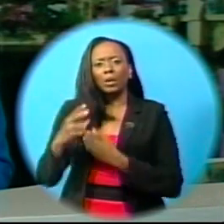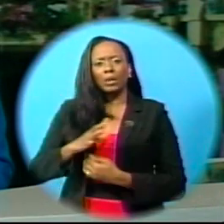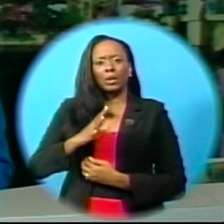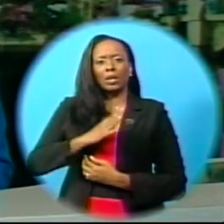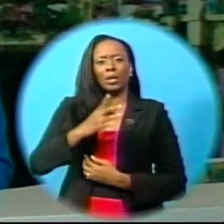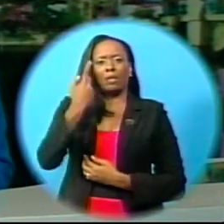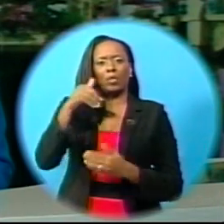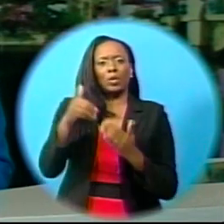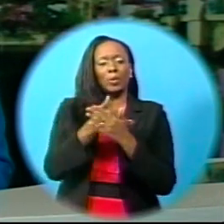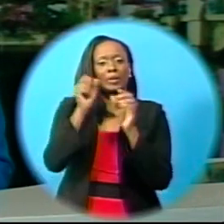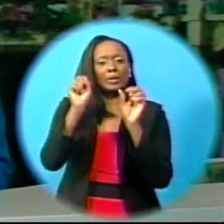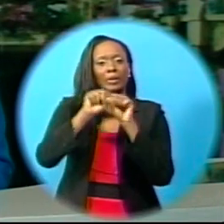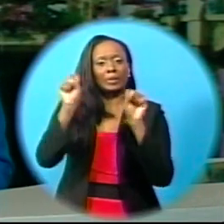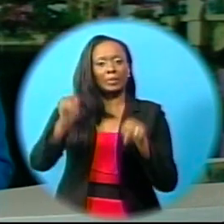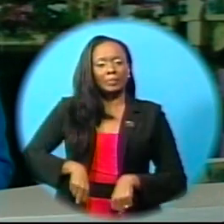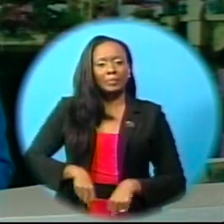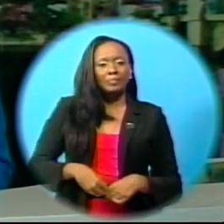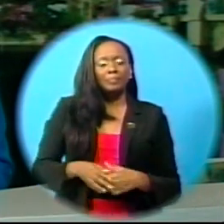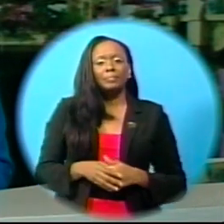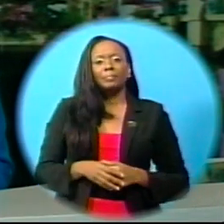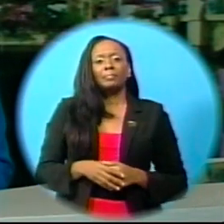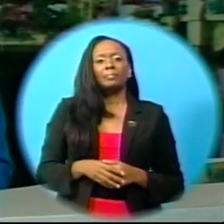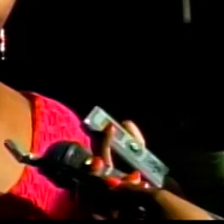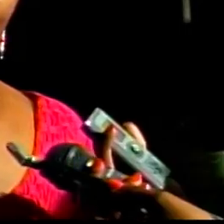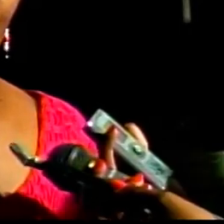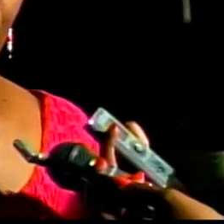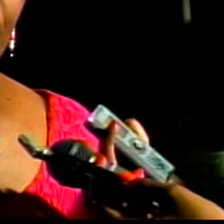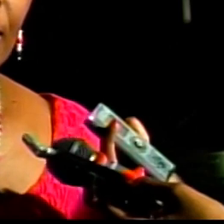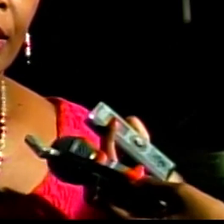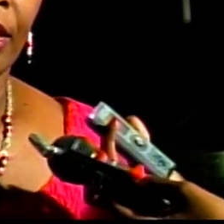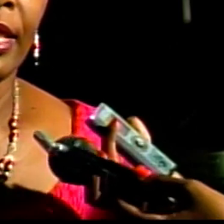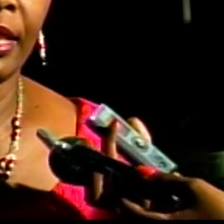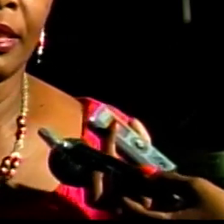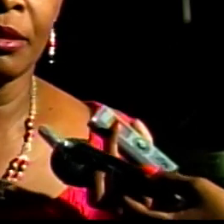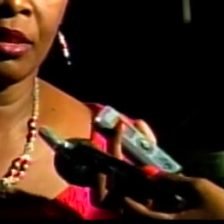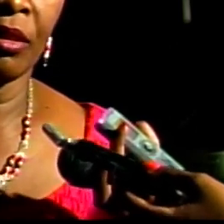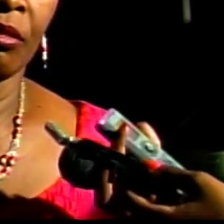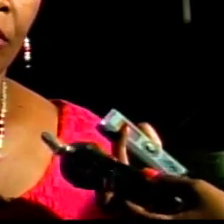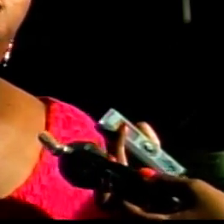of the modernization system. The